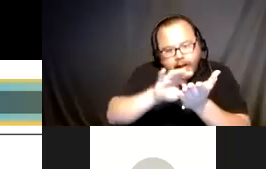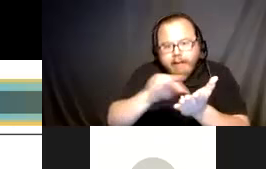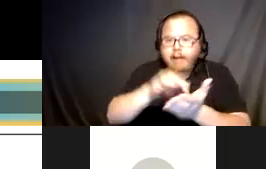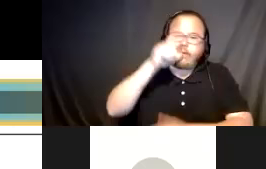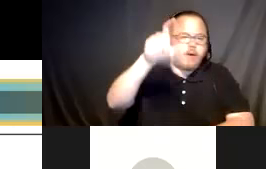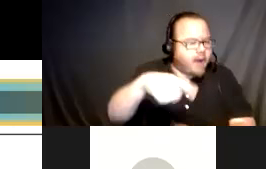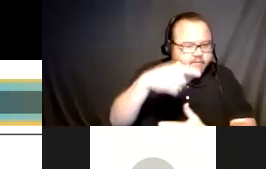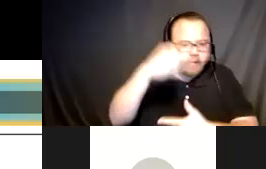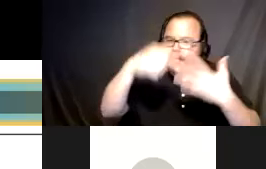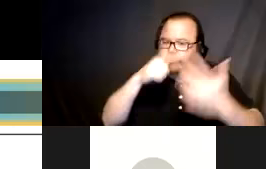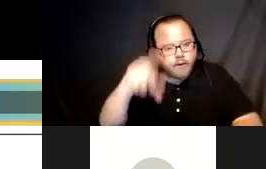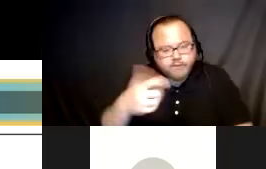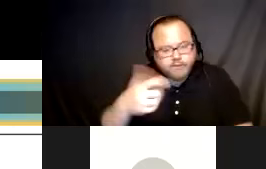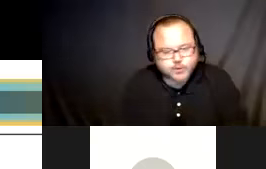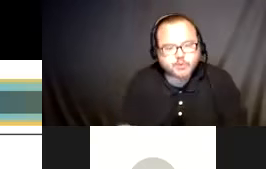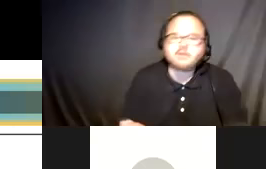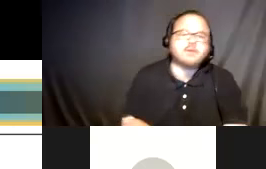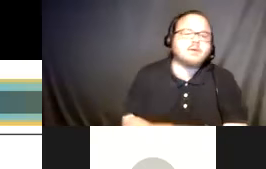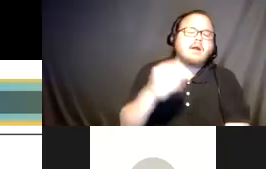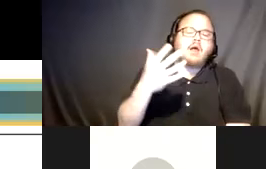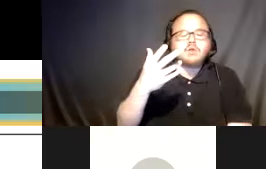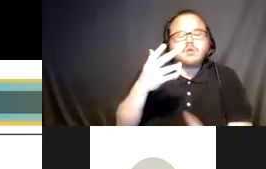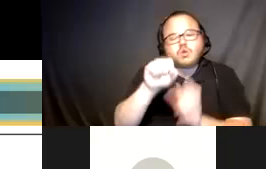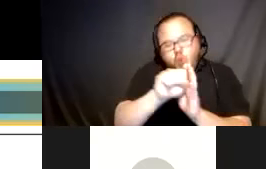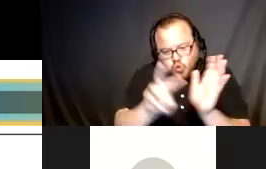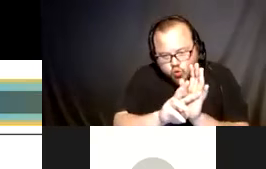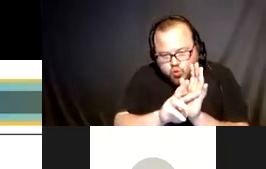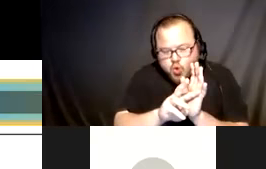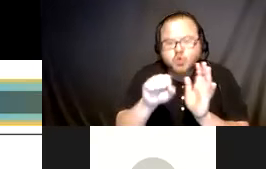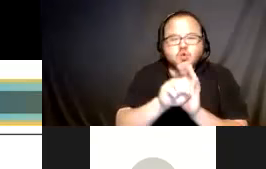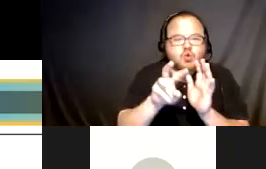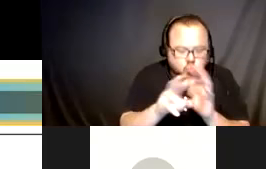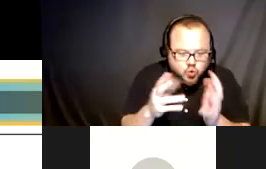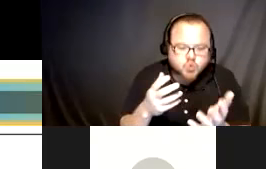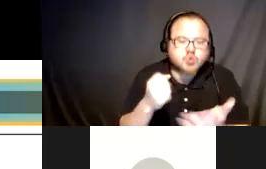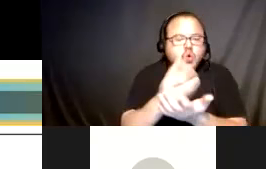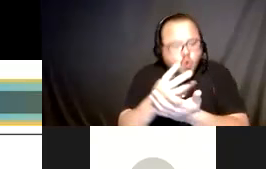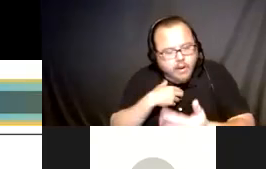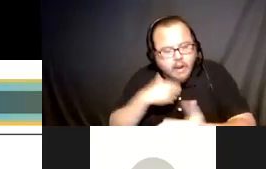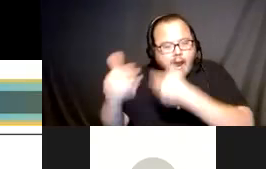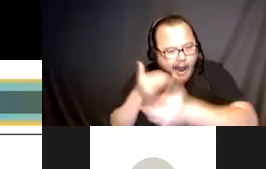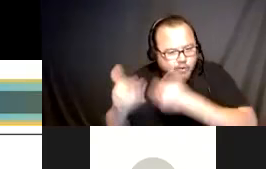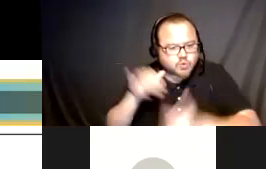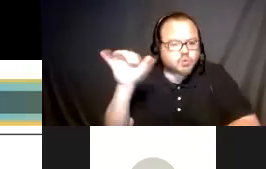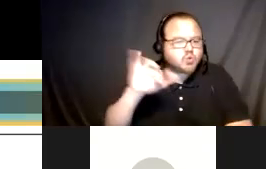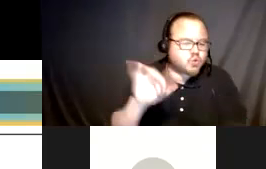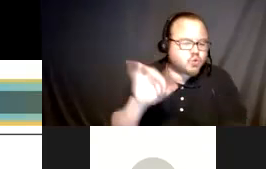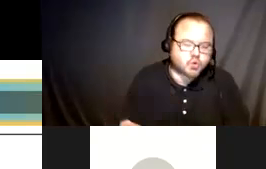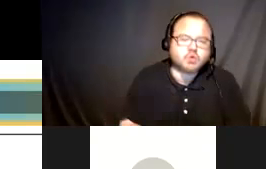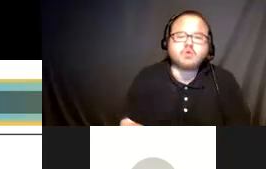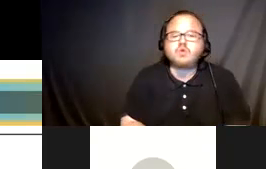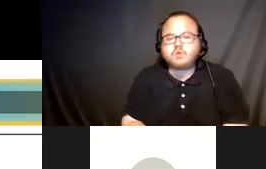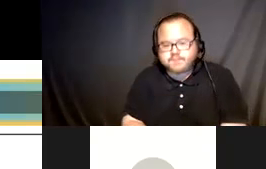that. And then also social workers. We're hiring our first social workers and